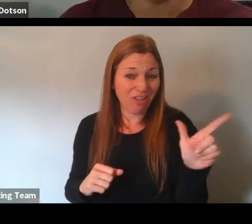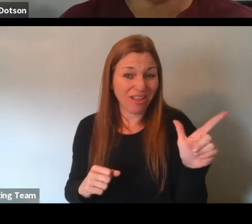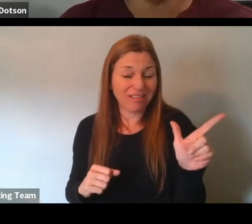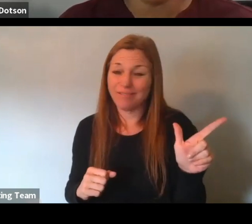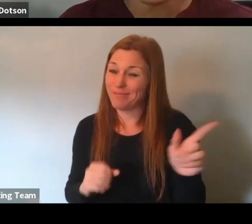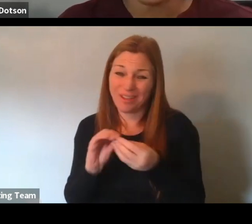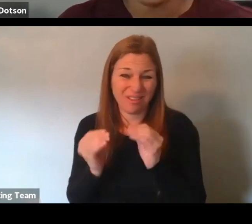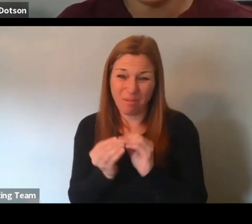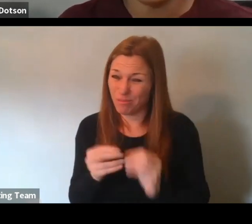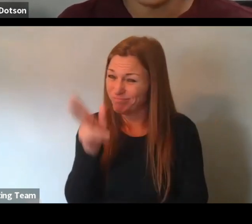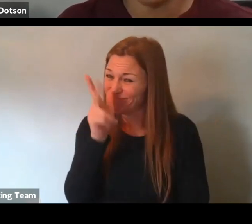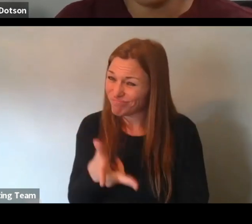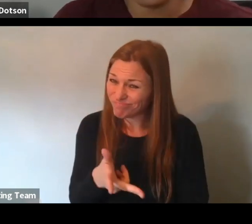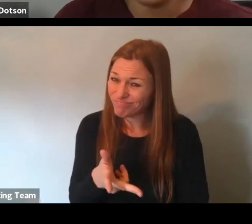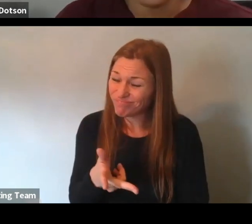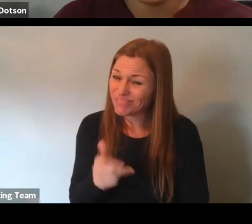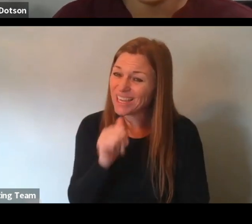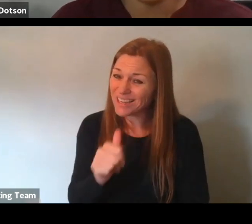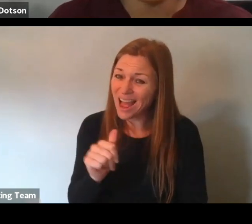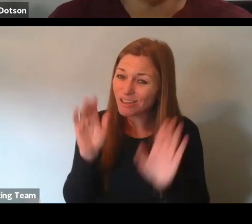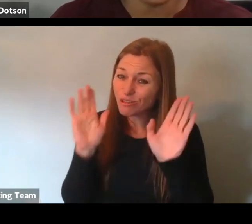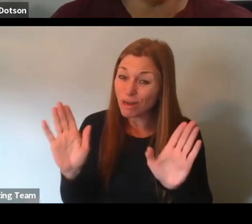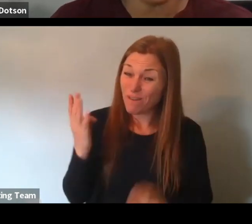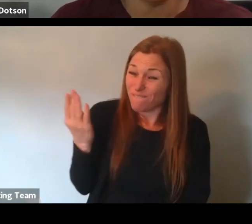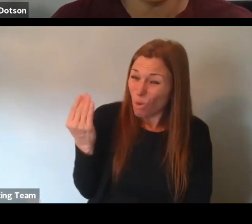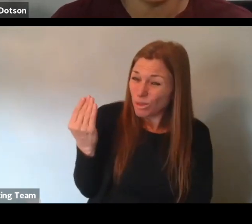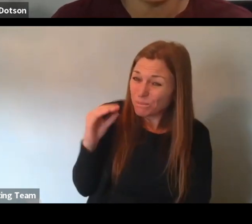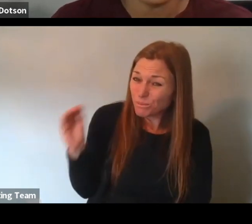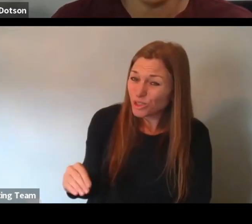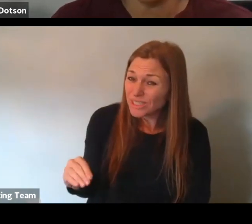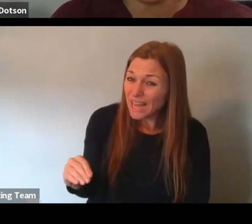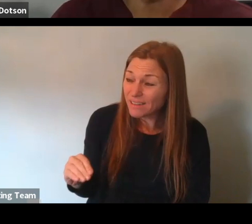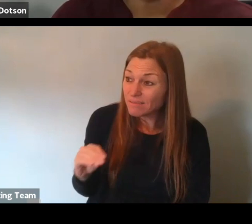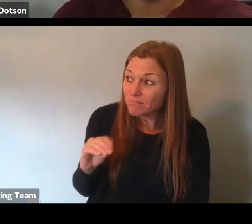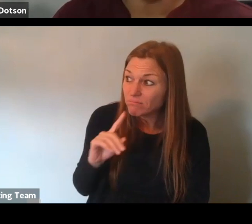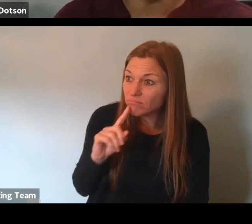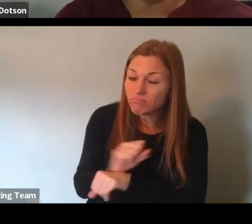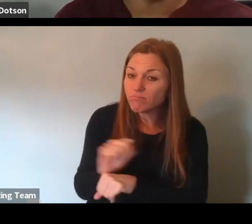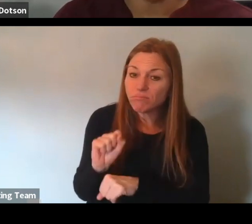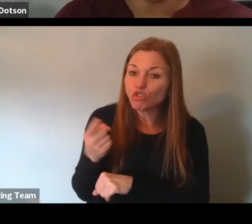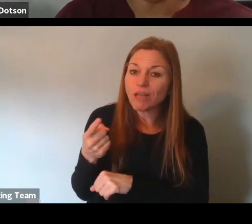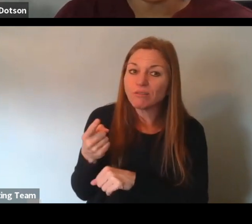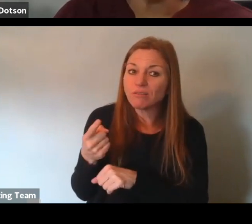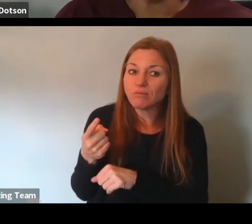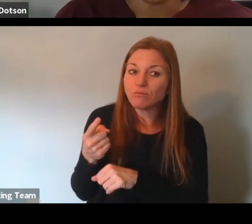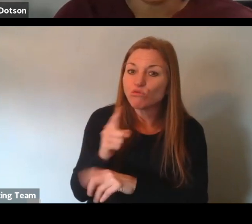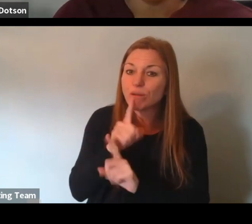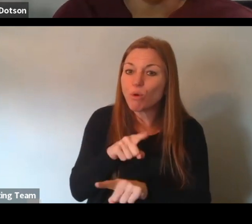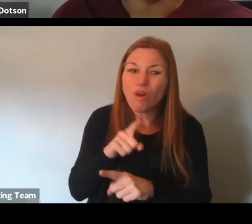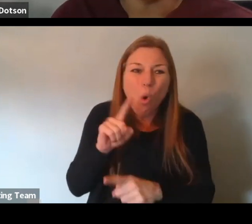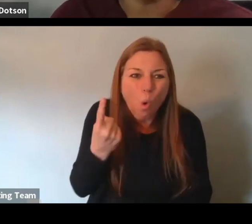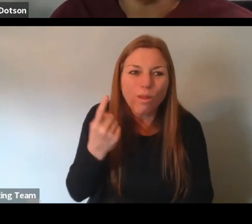really shocking. It just seems like such a basic thing to report in your sample characteristics table, but